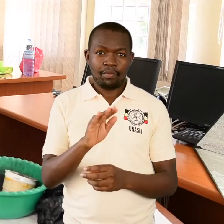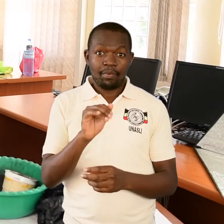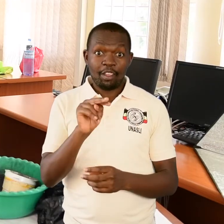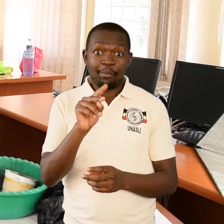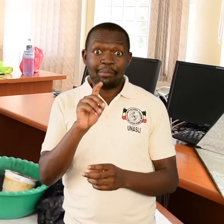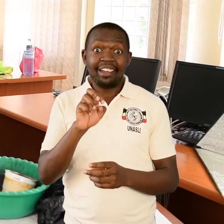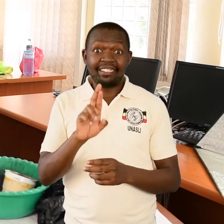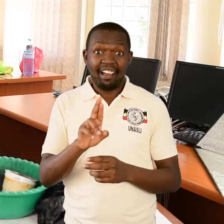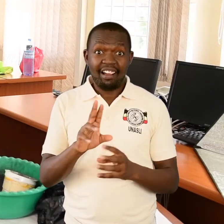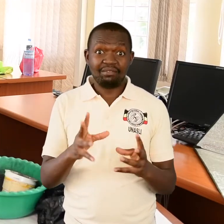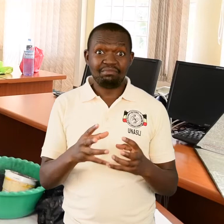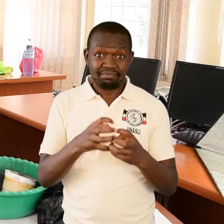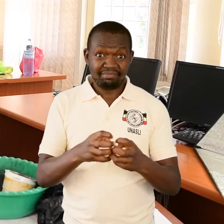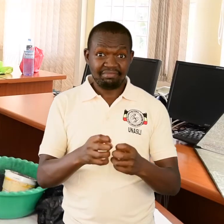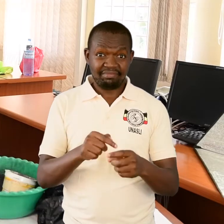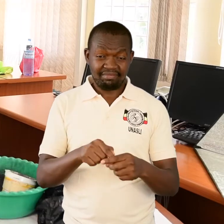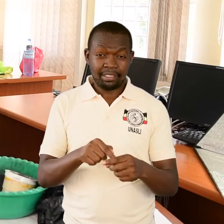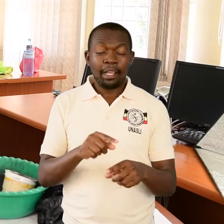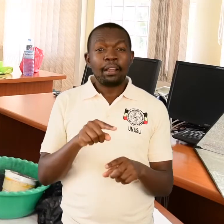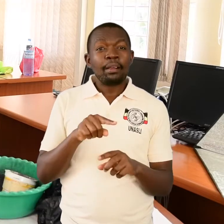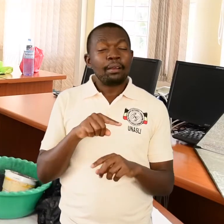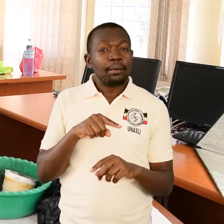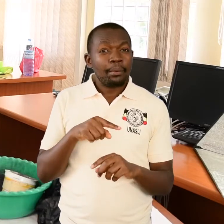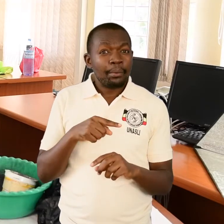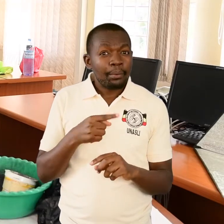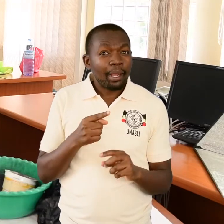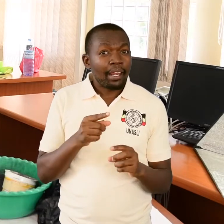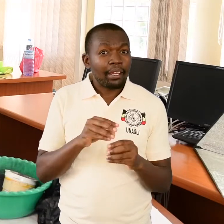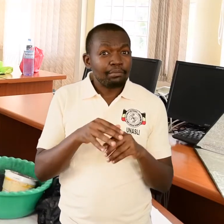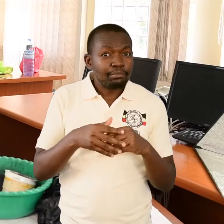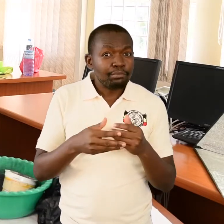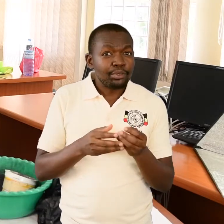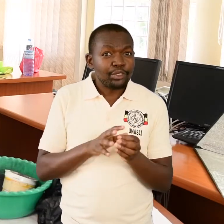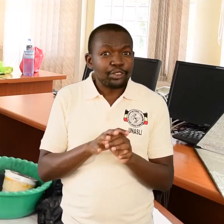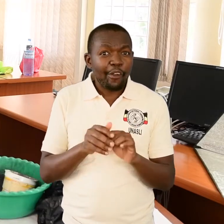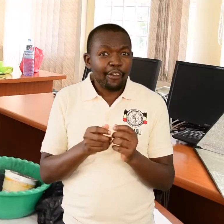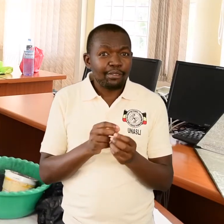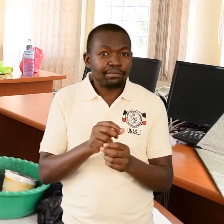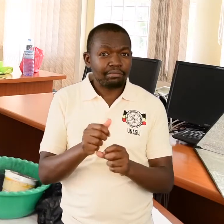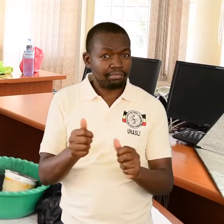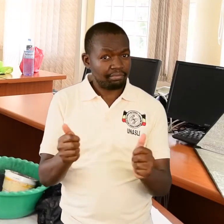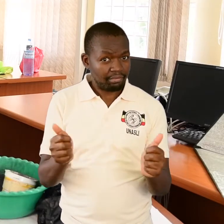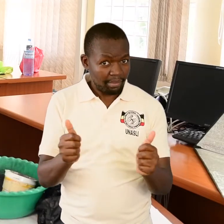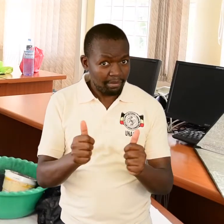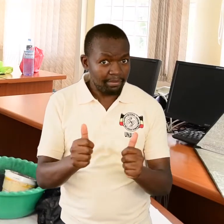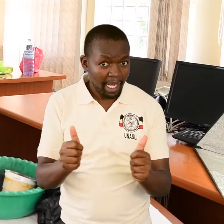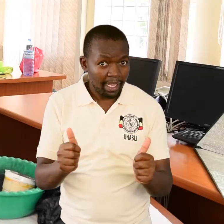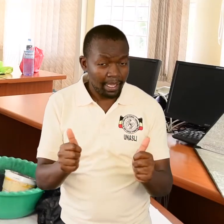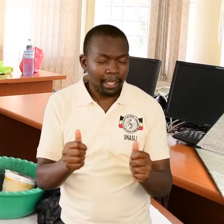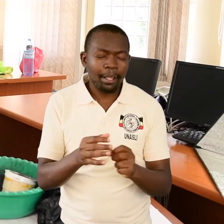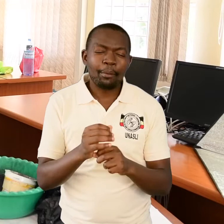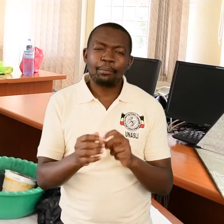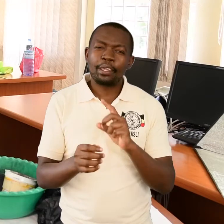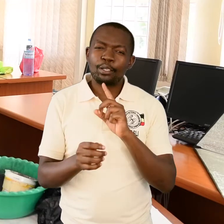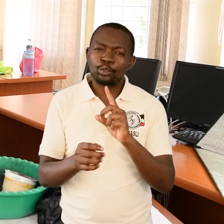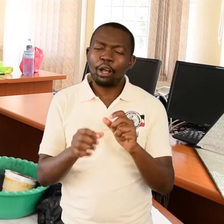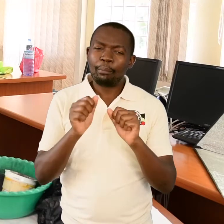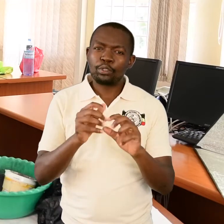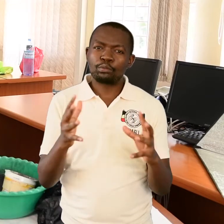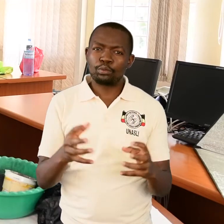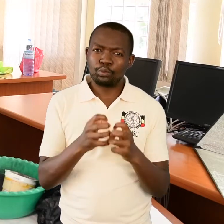together. When you have mixed it well, make sure it can hold